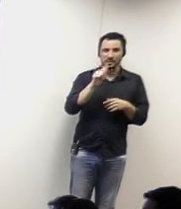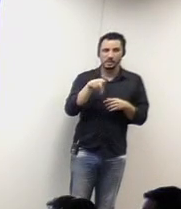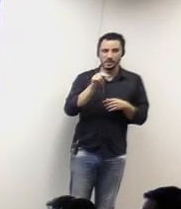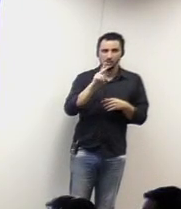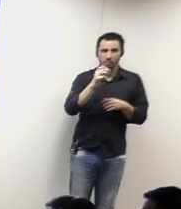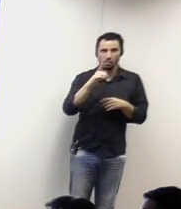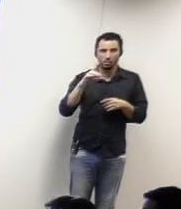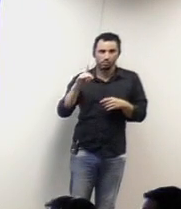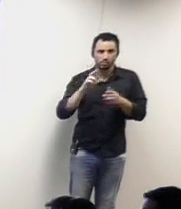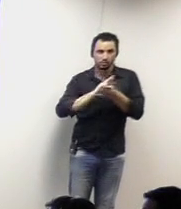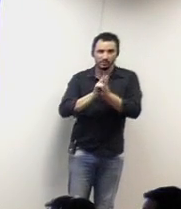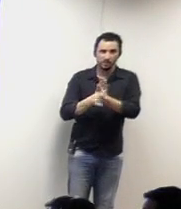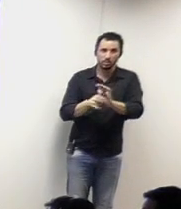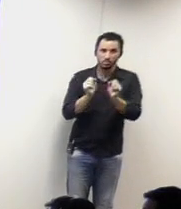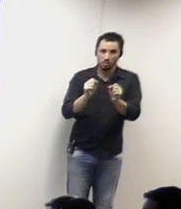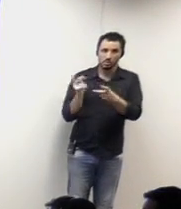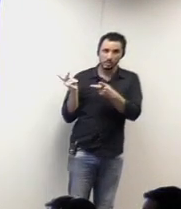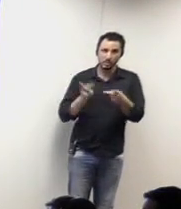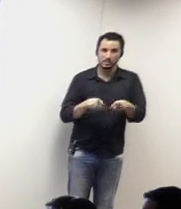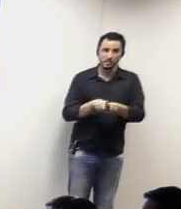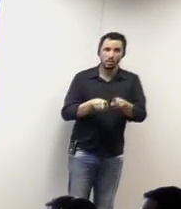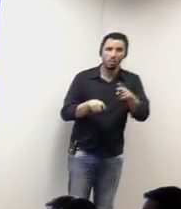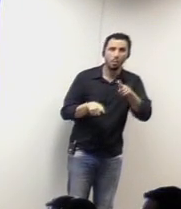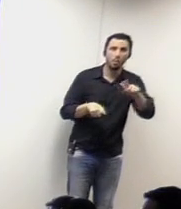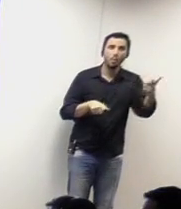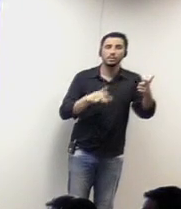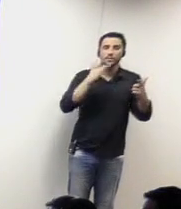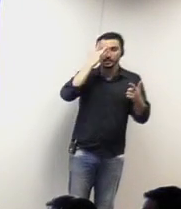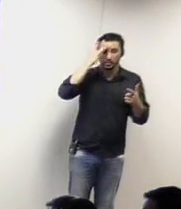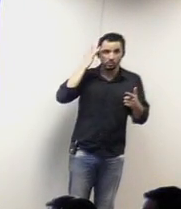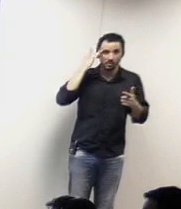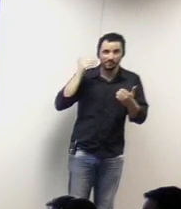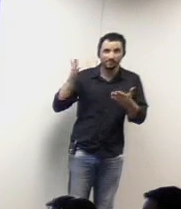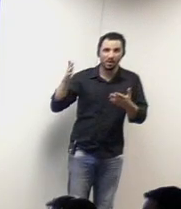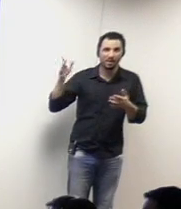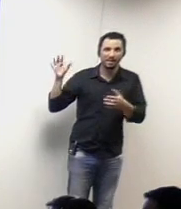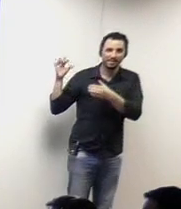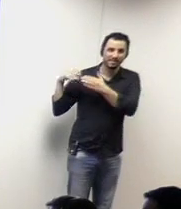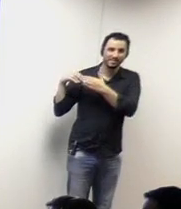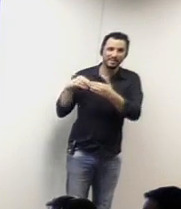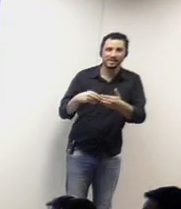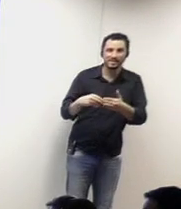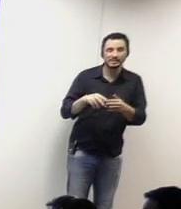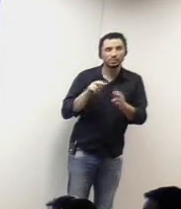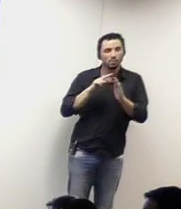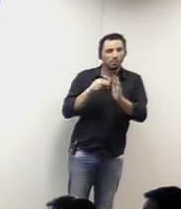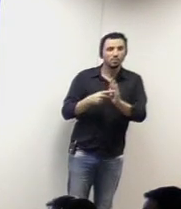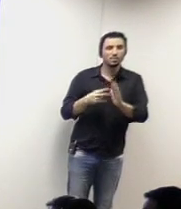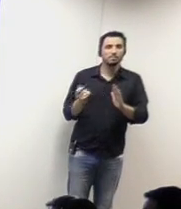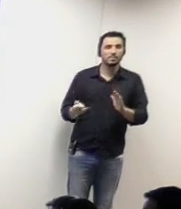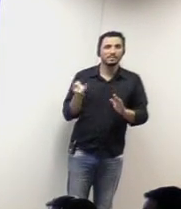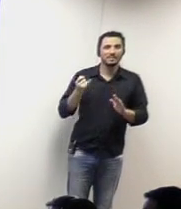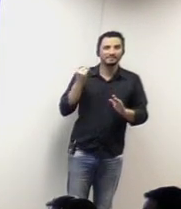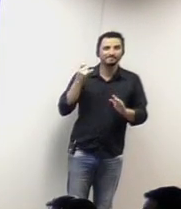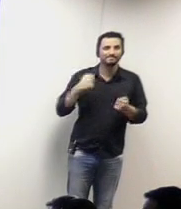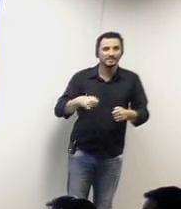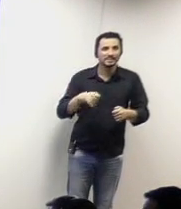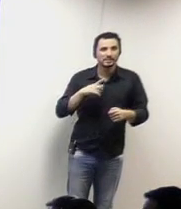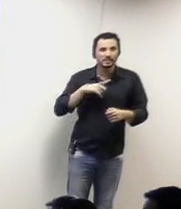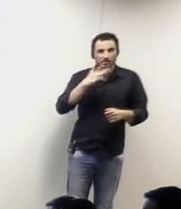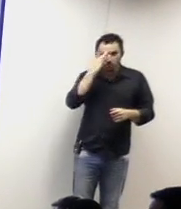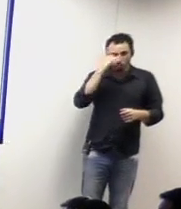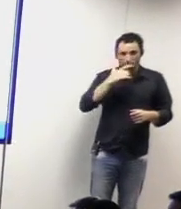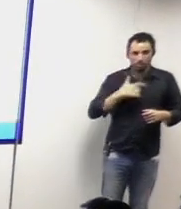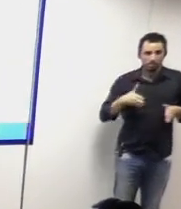people from outside. That's very important. And you can get if you have the stakeholders involved and you can come up with a